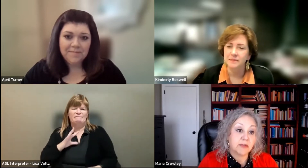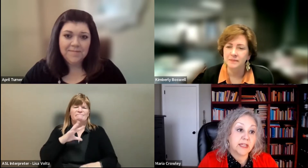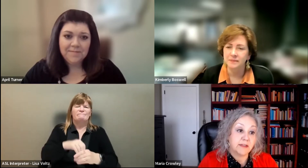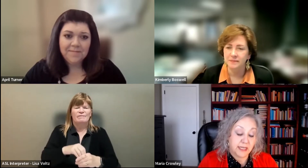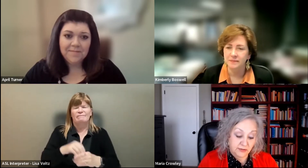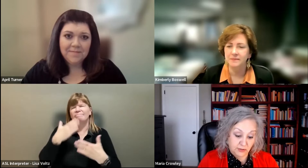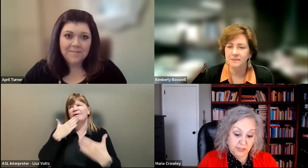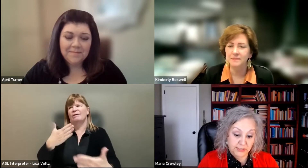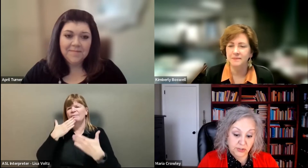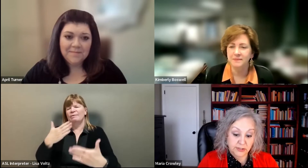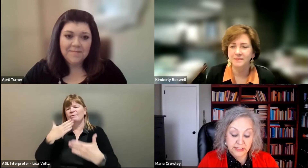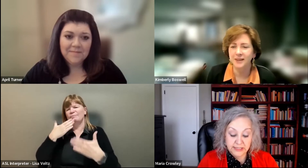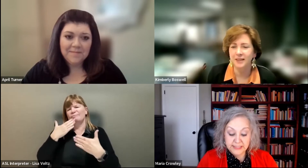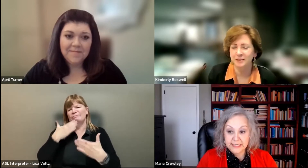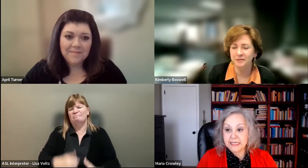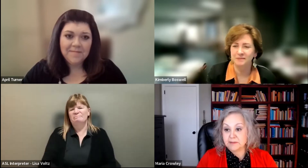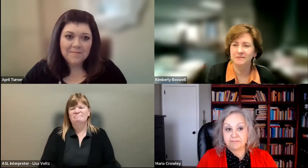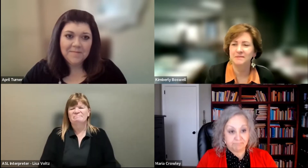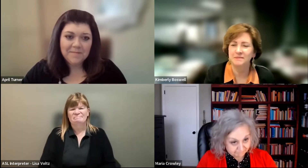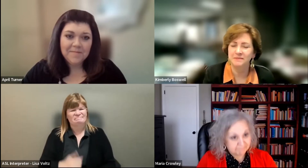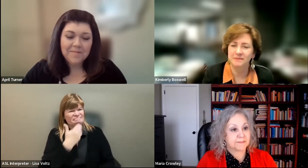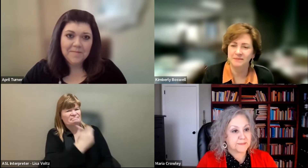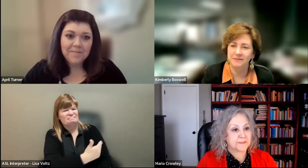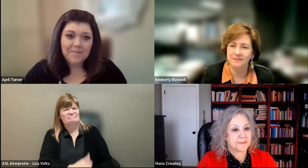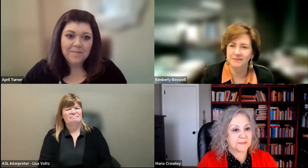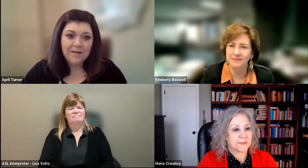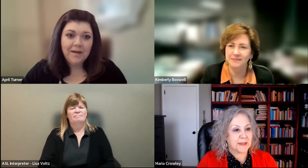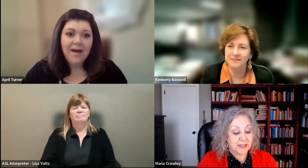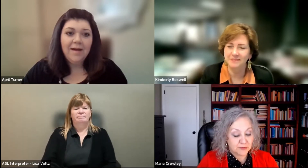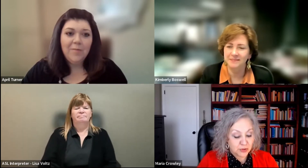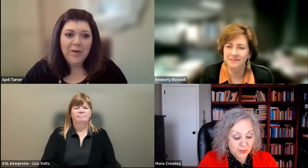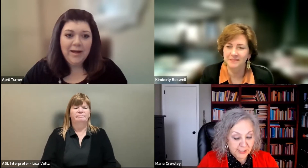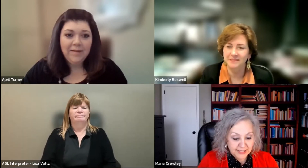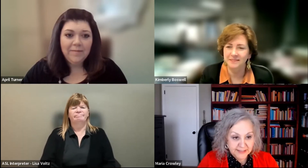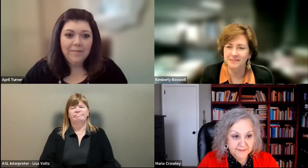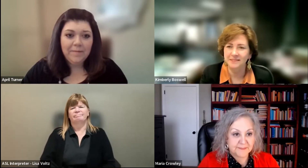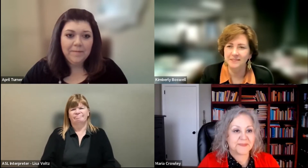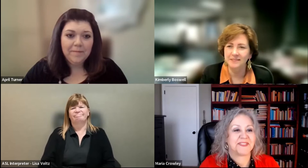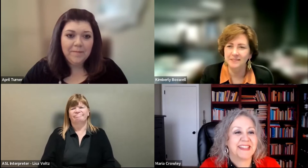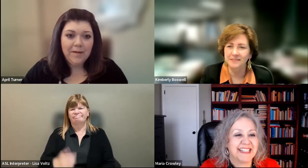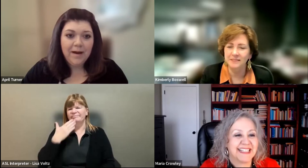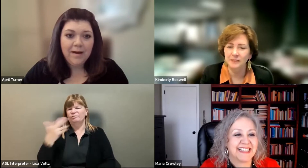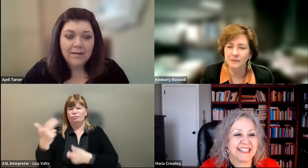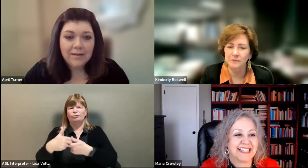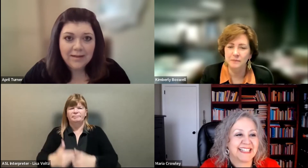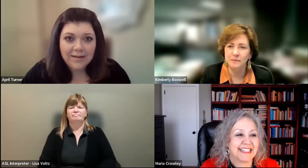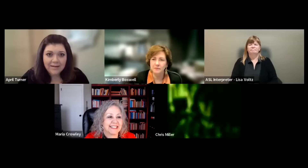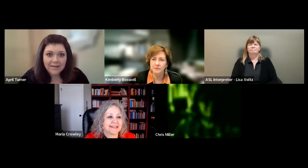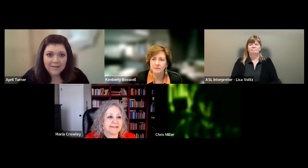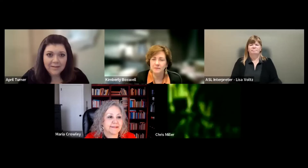Thank you, thank you, thank you so much. Thank you. And thanks for joining us.